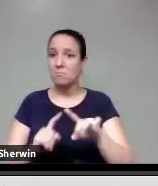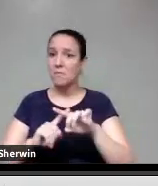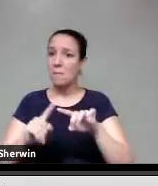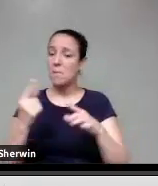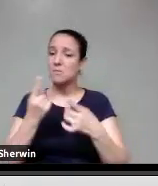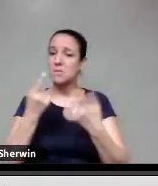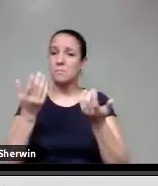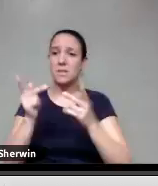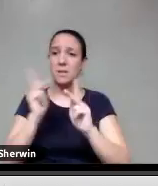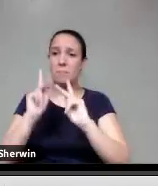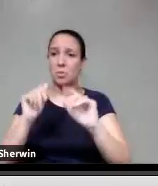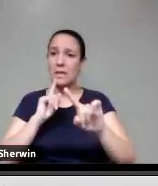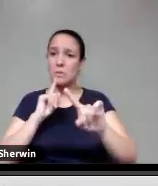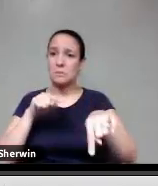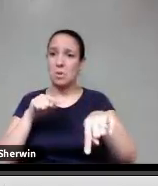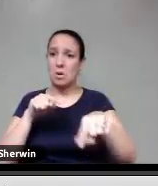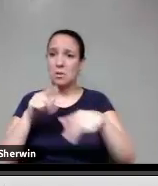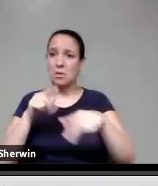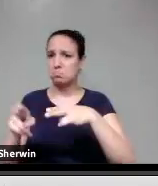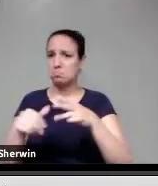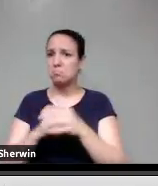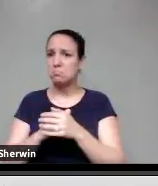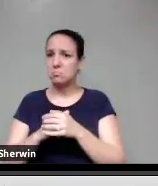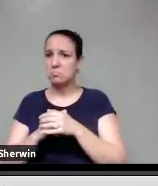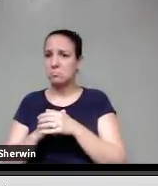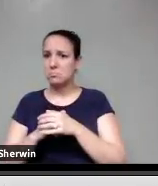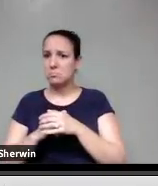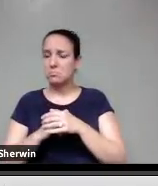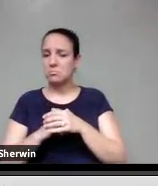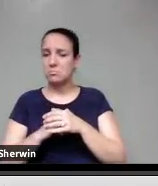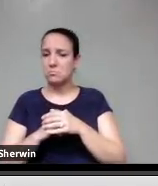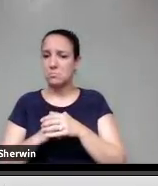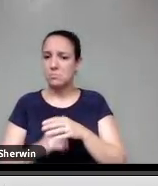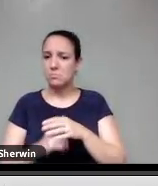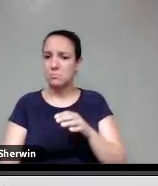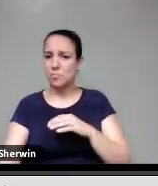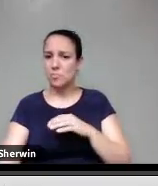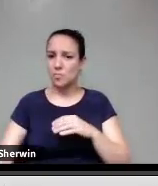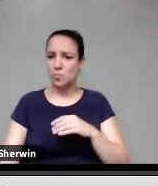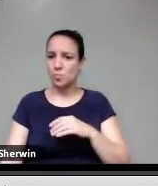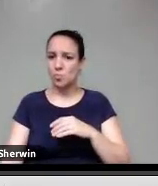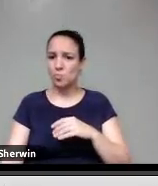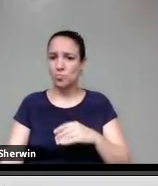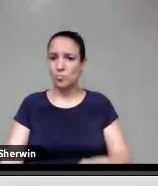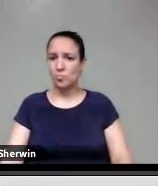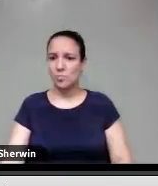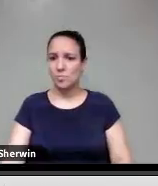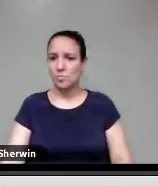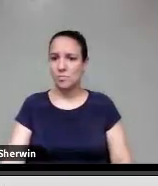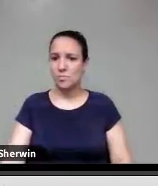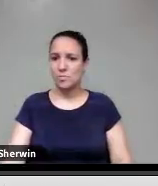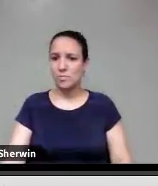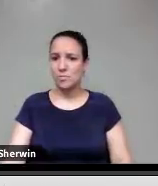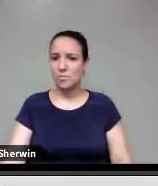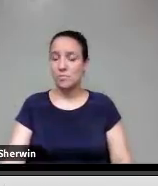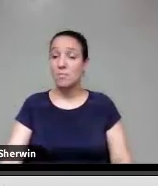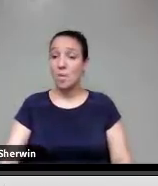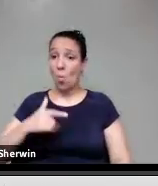quickly. For those of you who have been in face-to-face workshops with me, one of the things that I do to try to involve my folks is